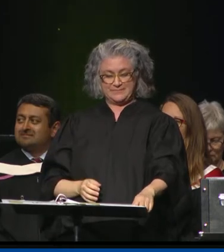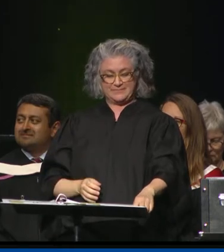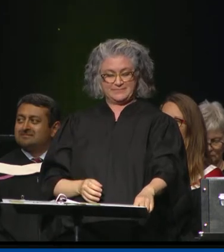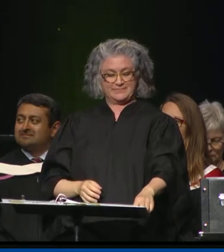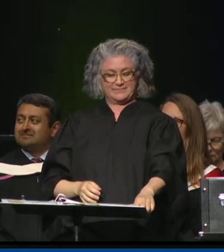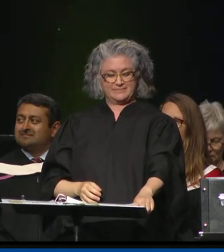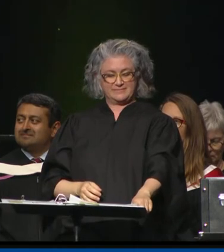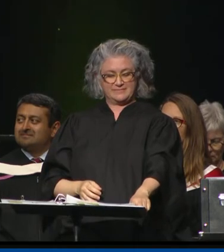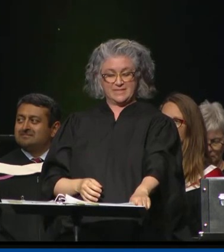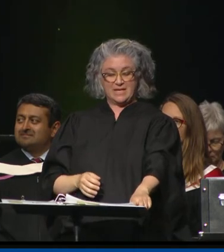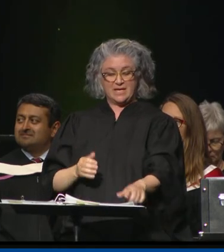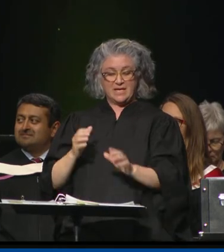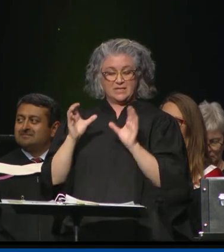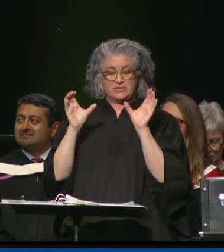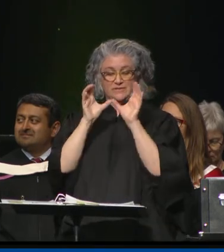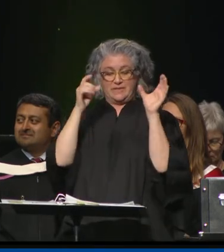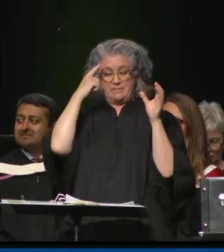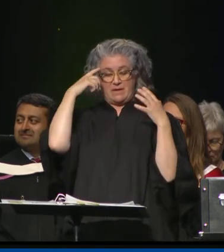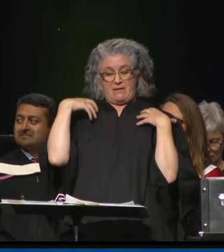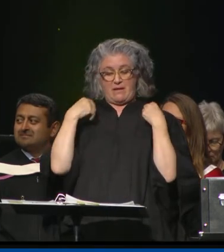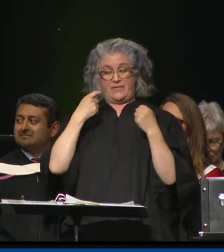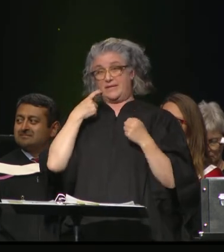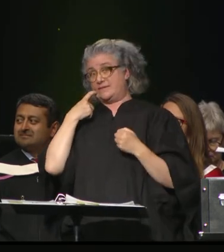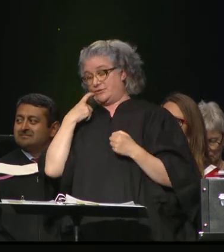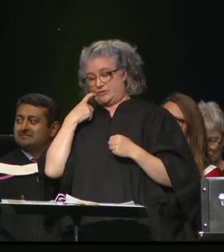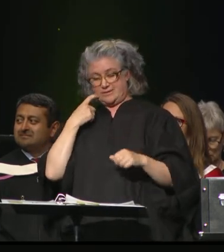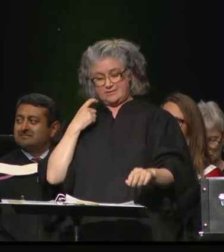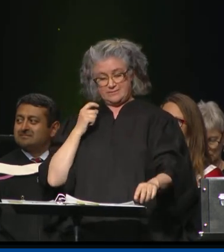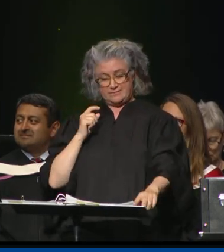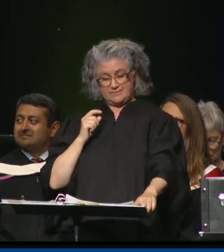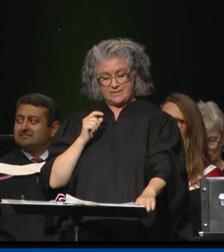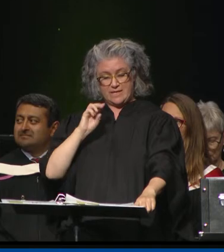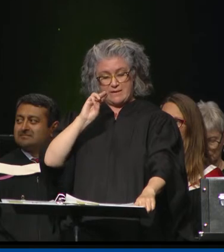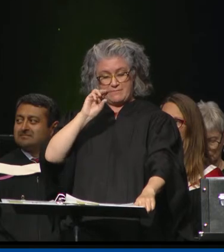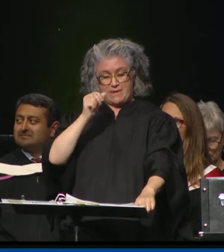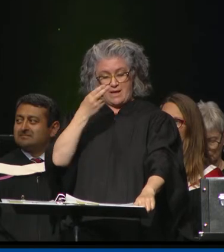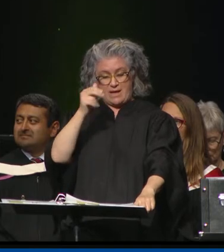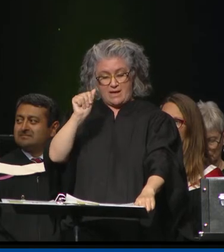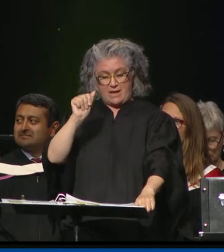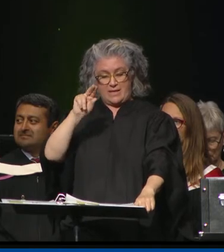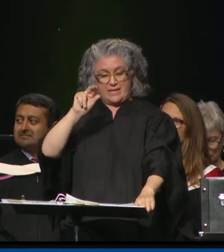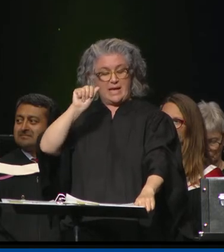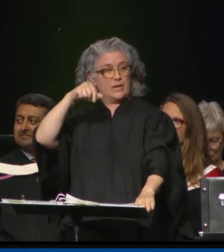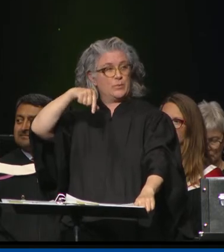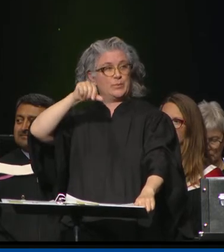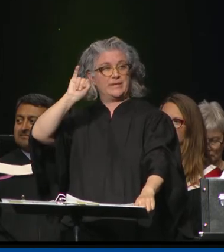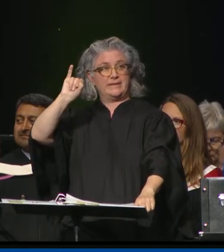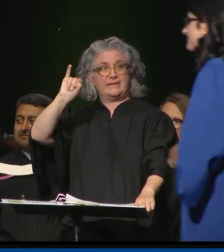Certificate in Mental Health and Addictions, Maha Nuki.